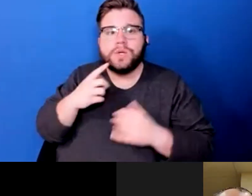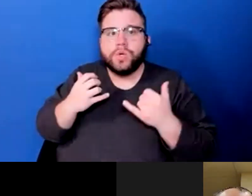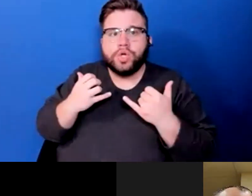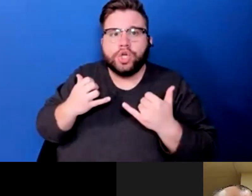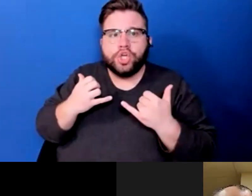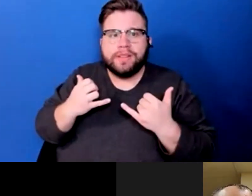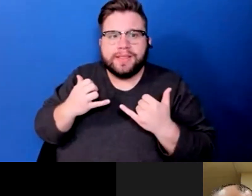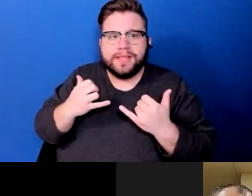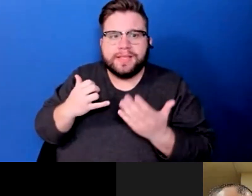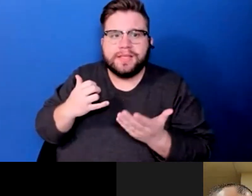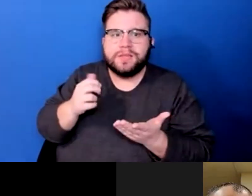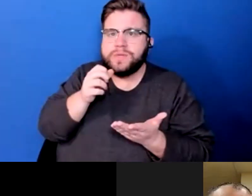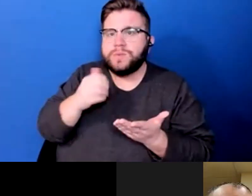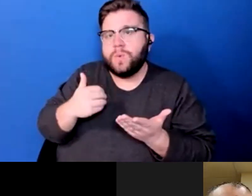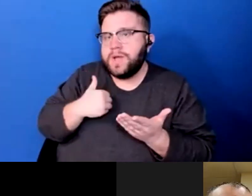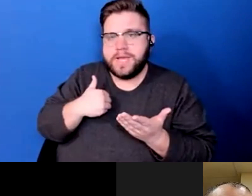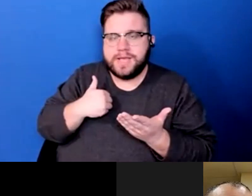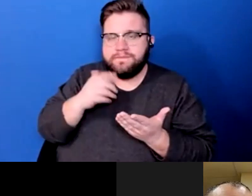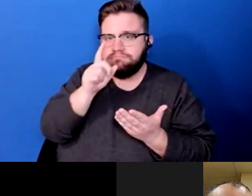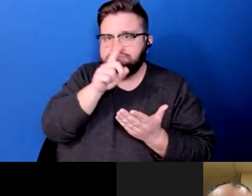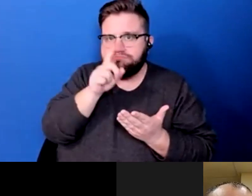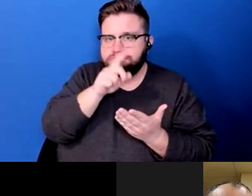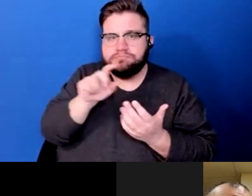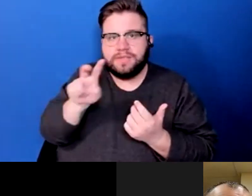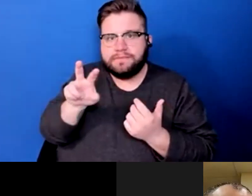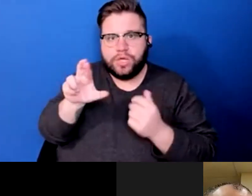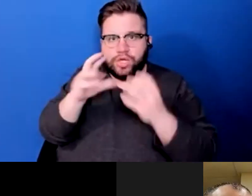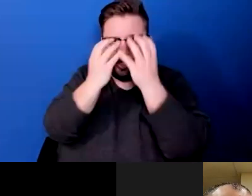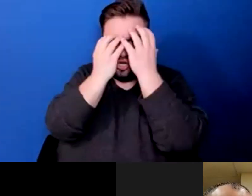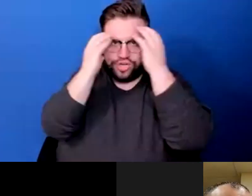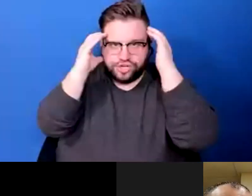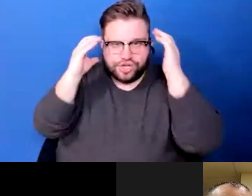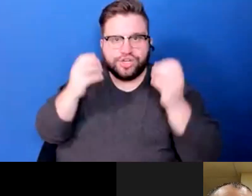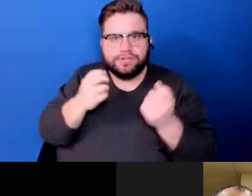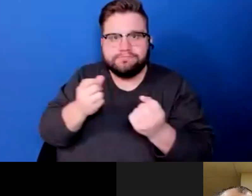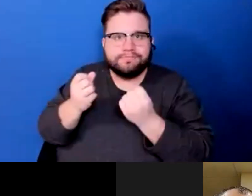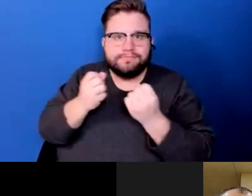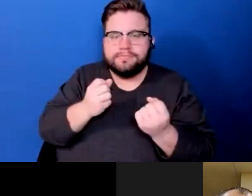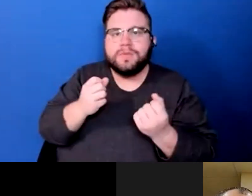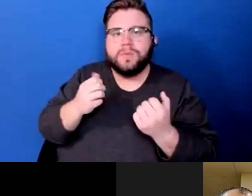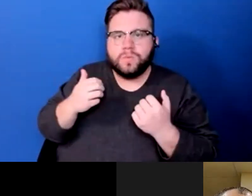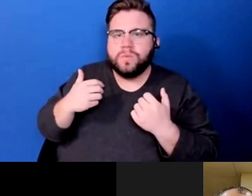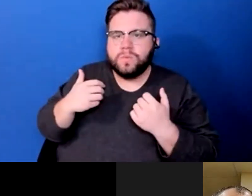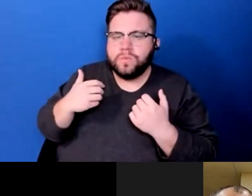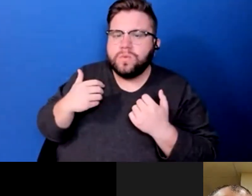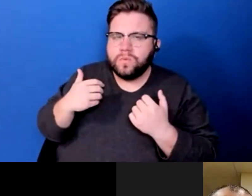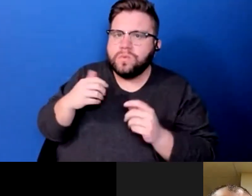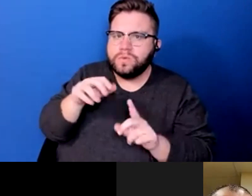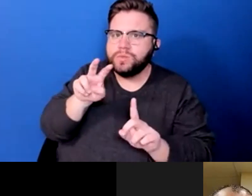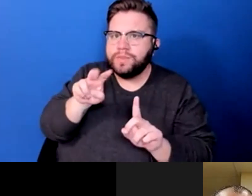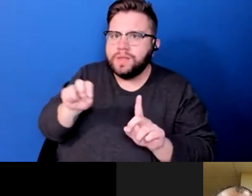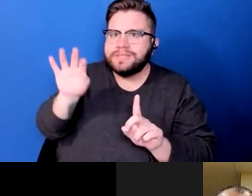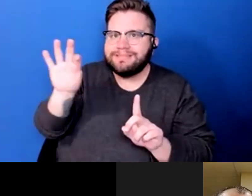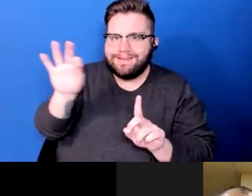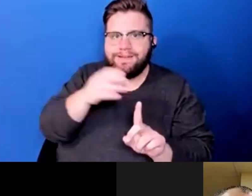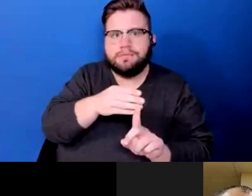a simulator. We had one, I started in 2009, and we had just gotten one when I